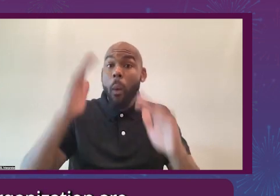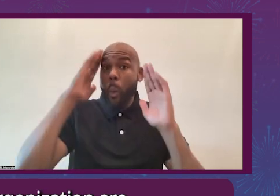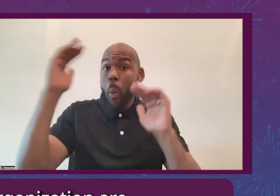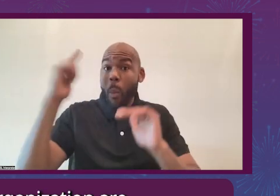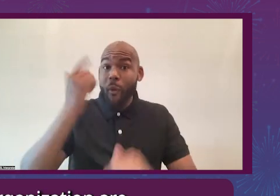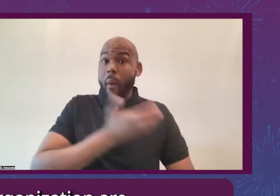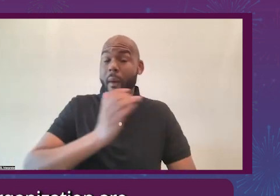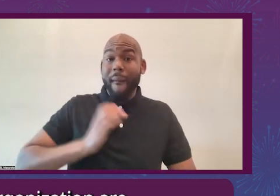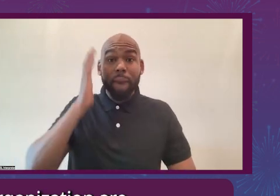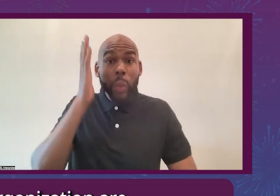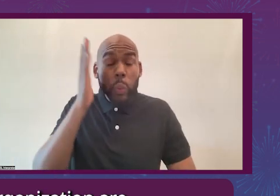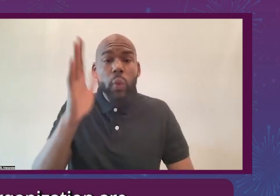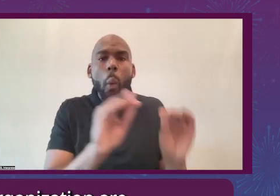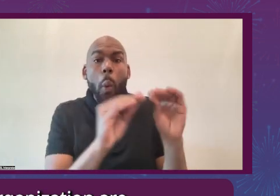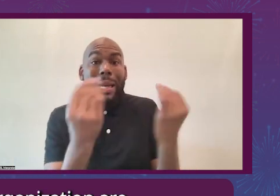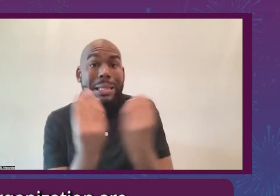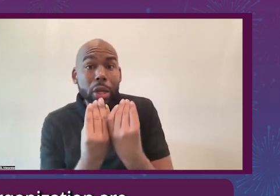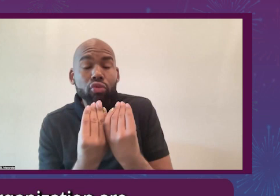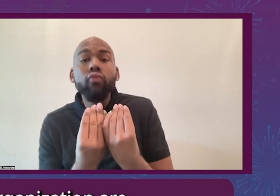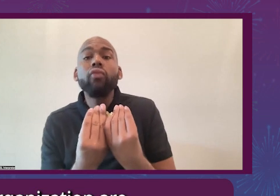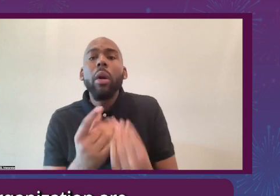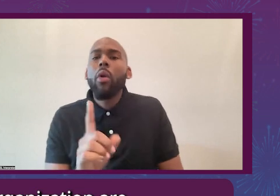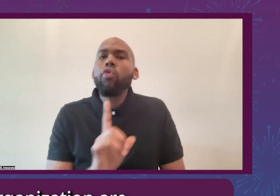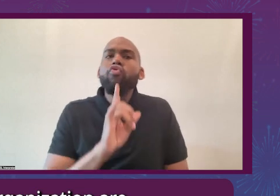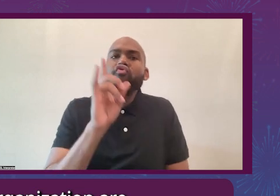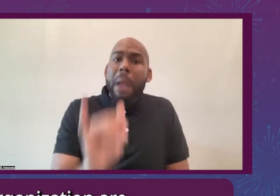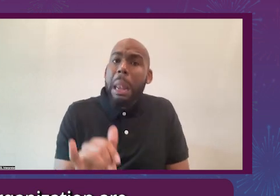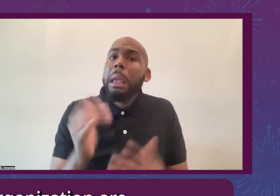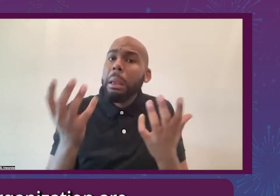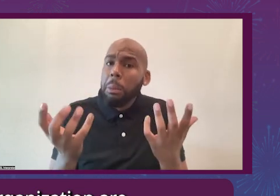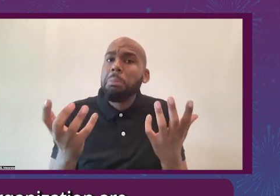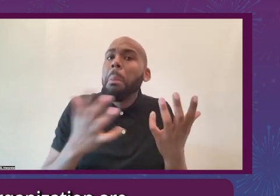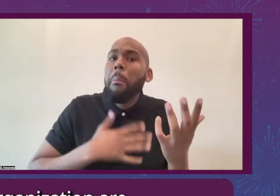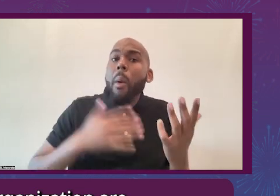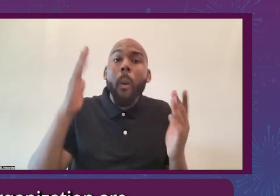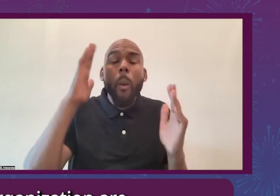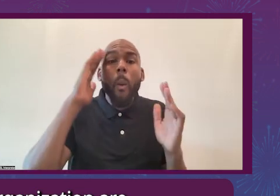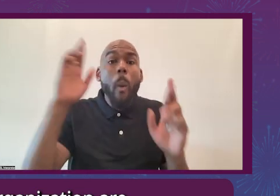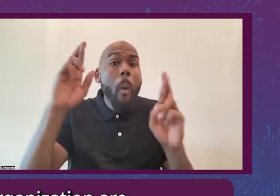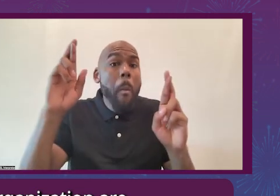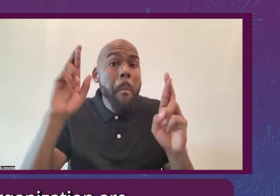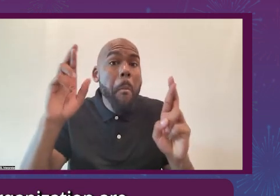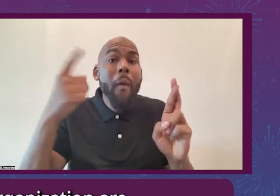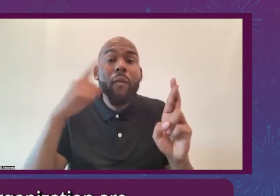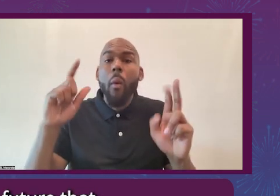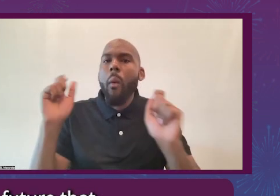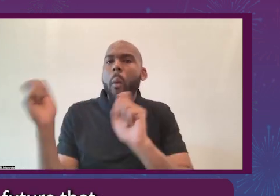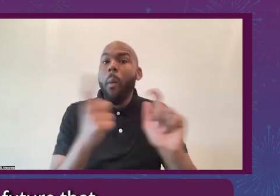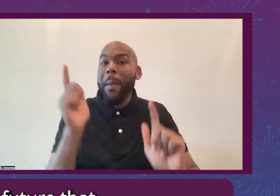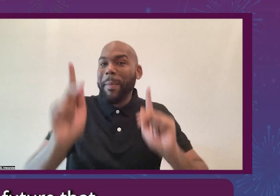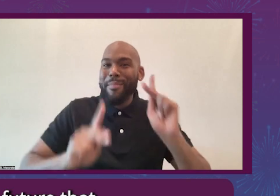our future as an organization are really my hopes for